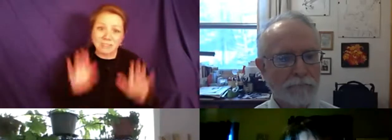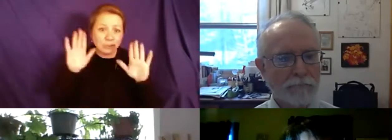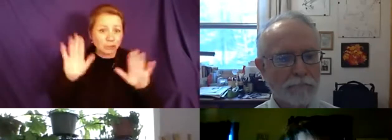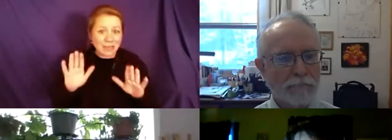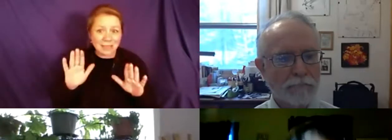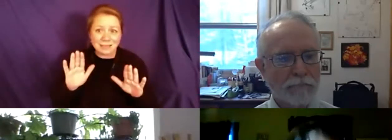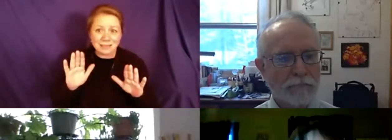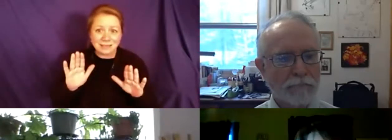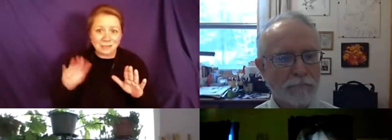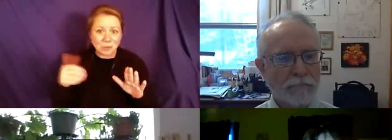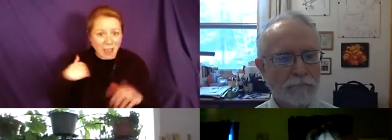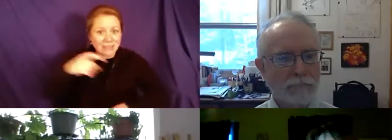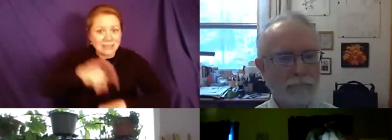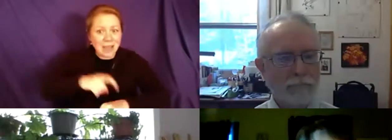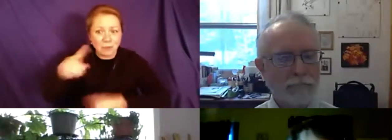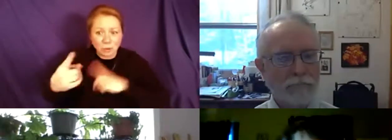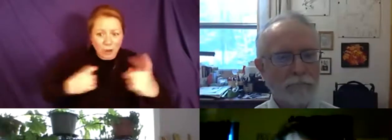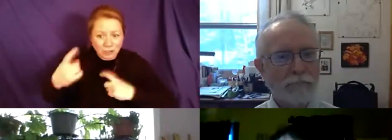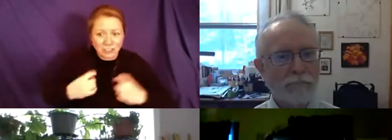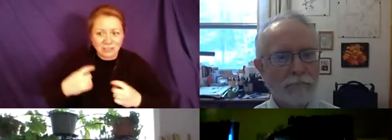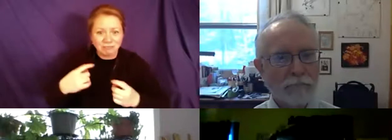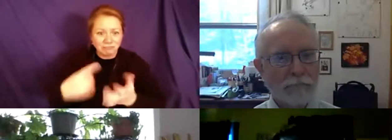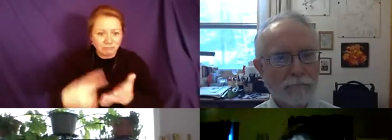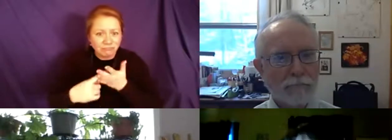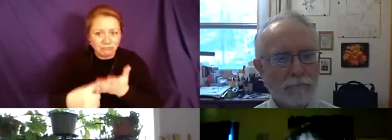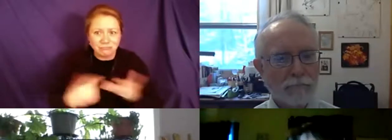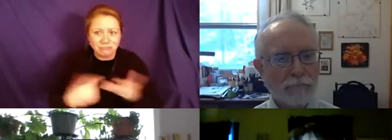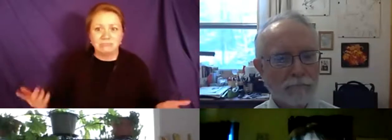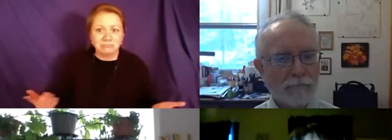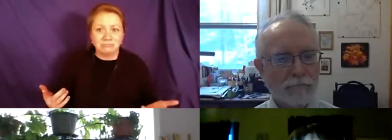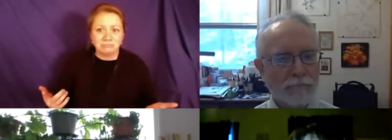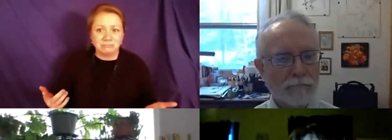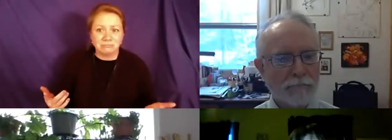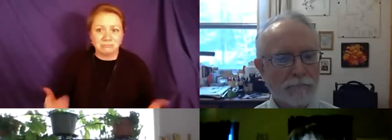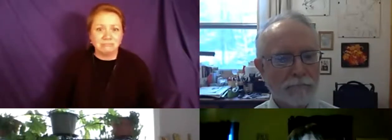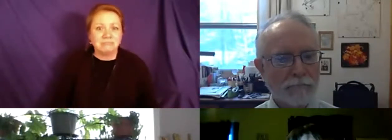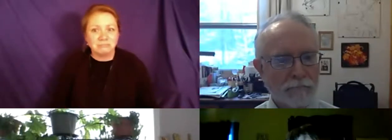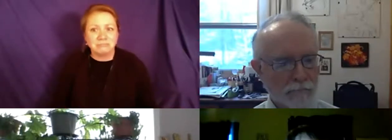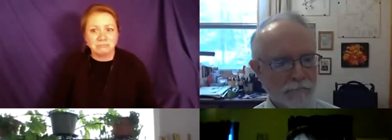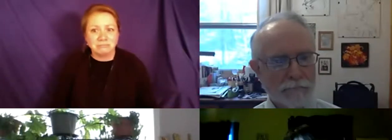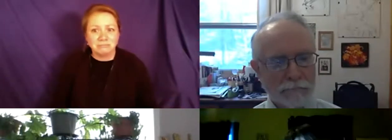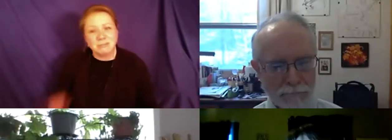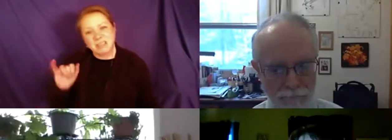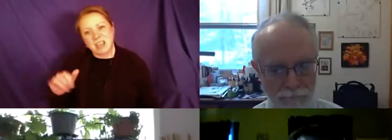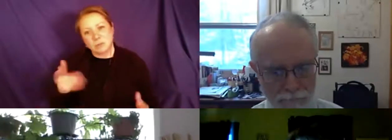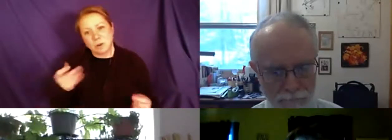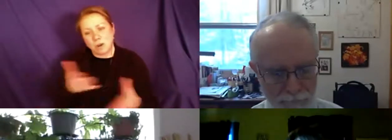it'll be great to have some time for question and conversation, but that's sort of what I wanted to